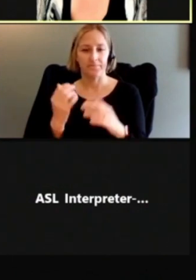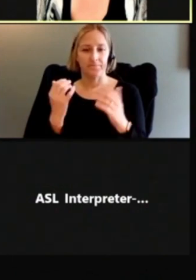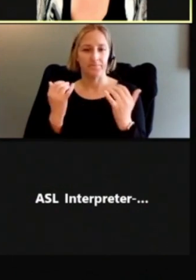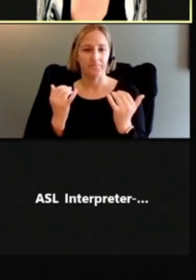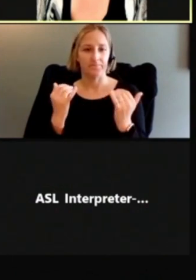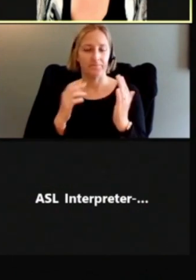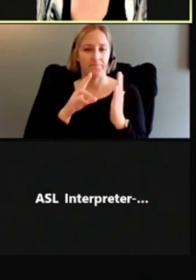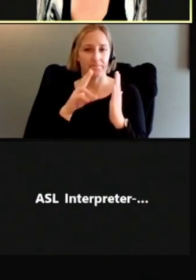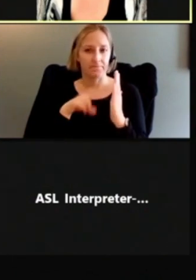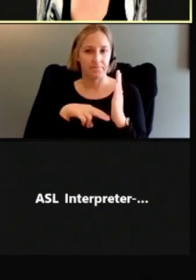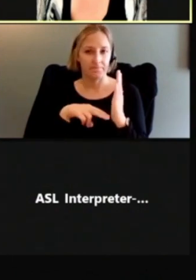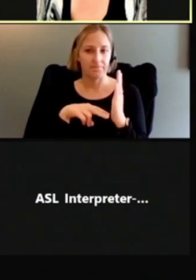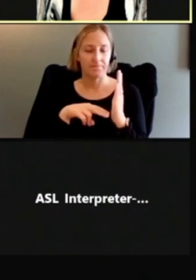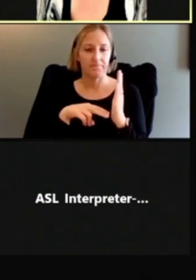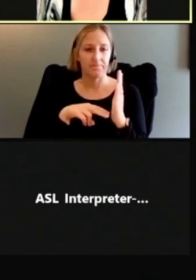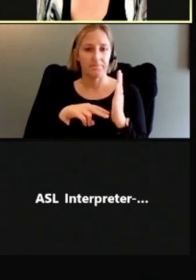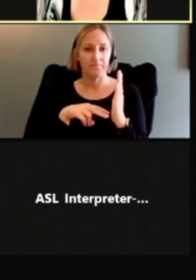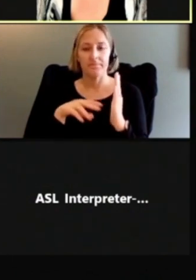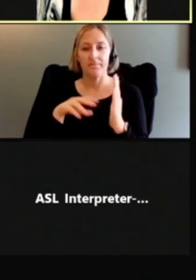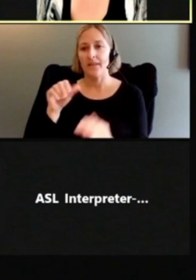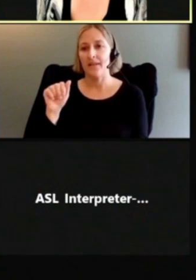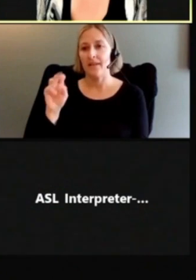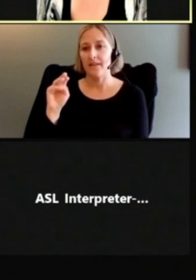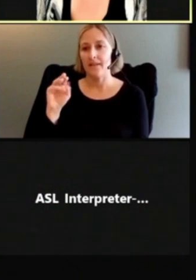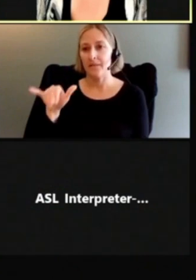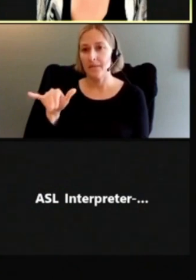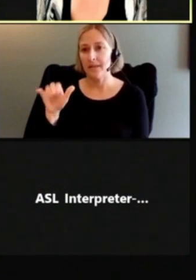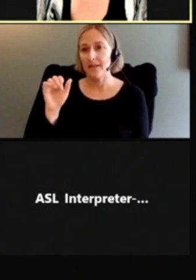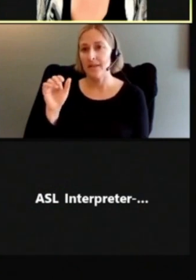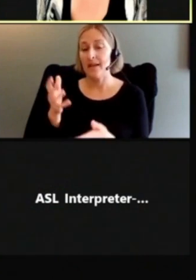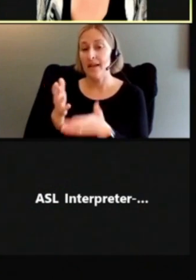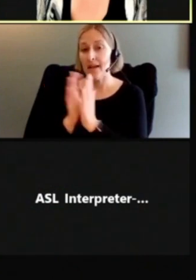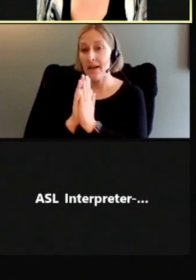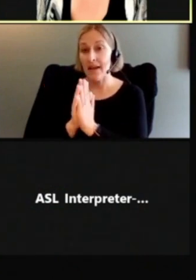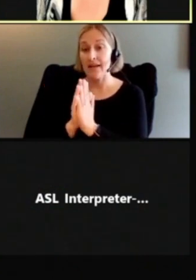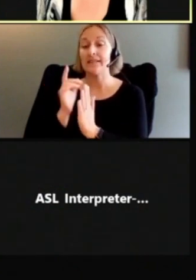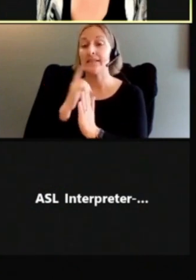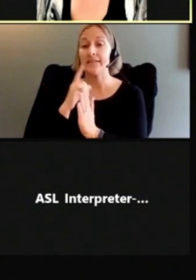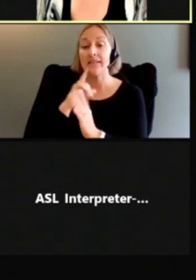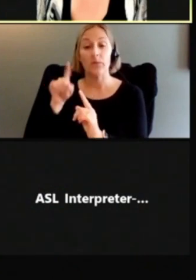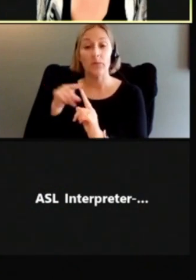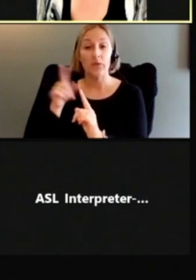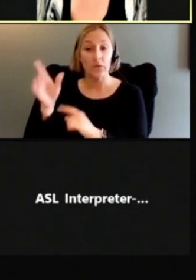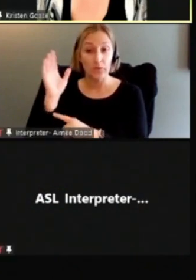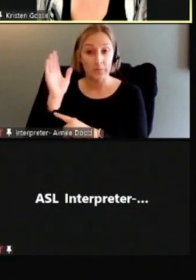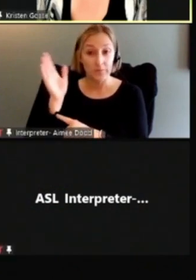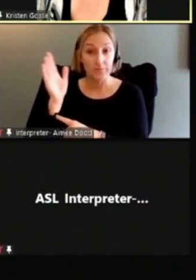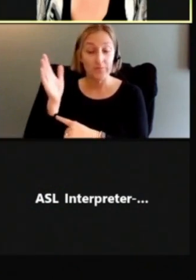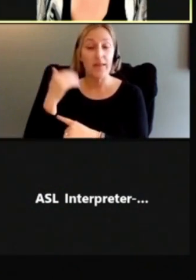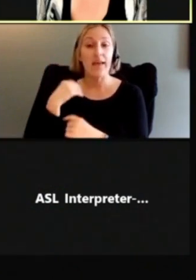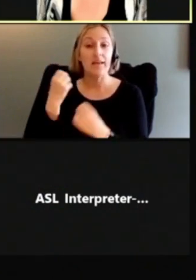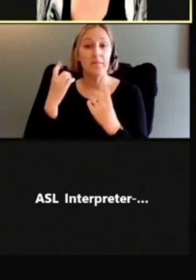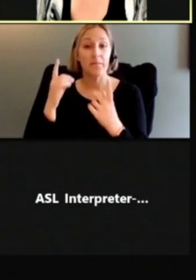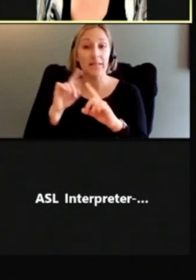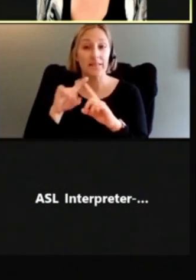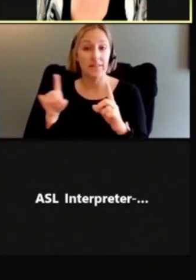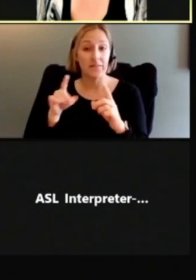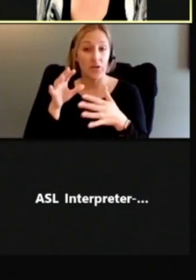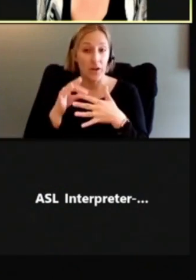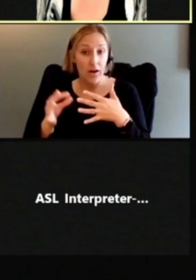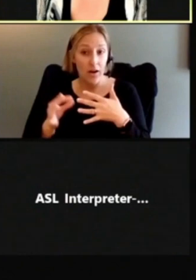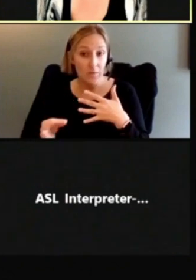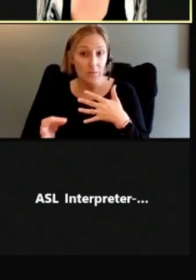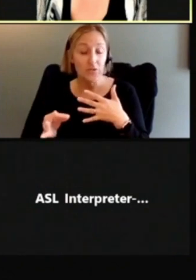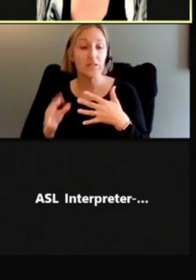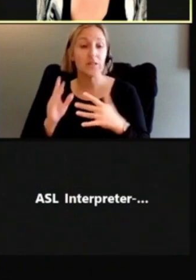Let's see. Amy asked, as you presented, there are a lot of options for people to use to